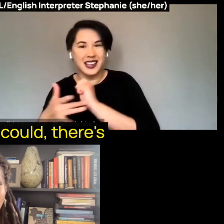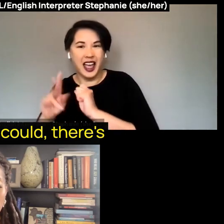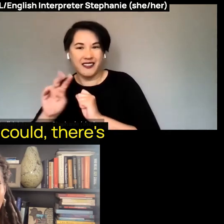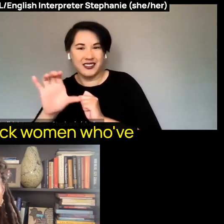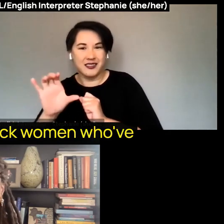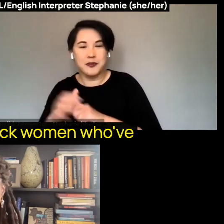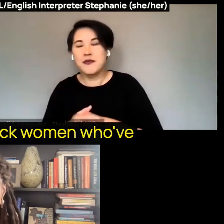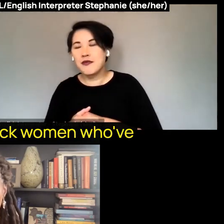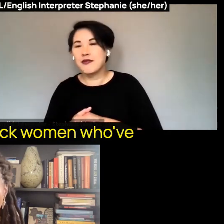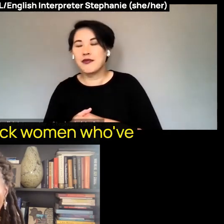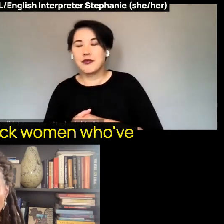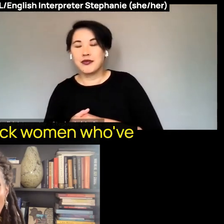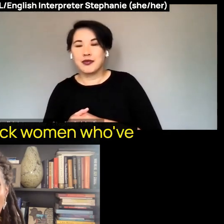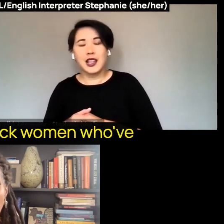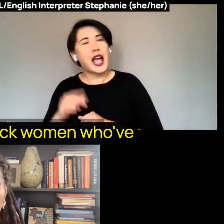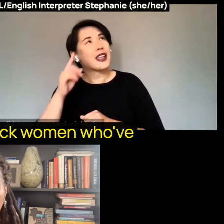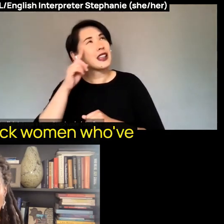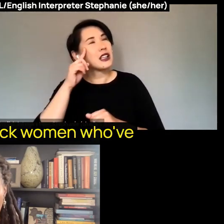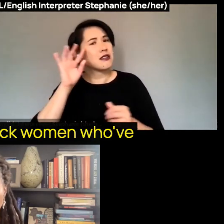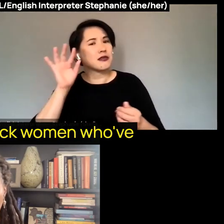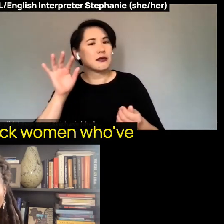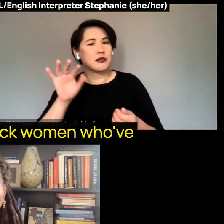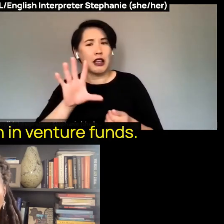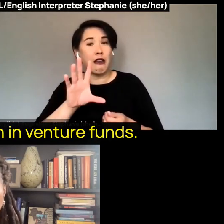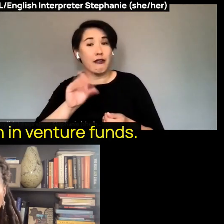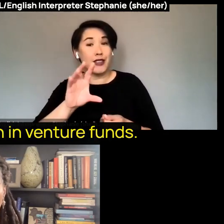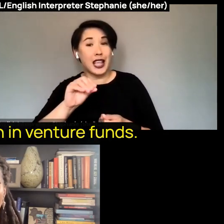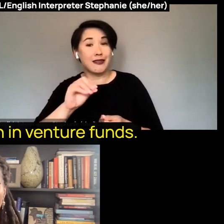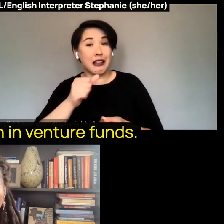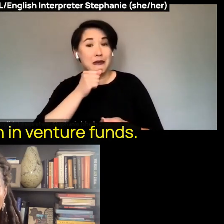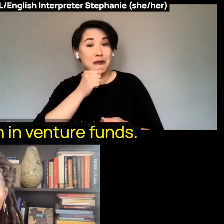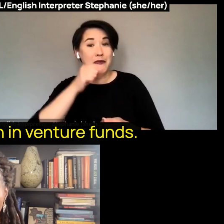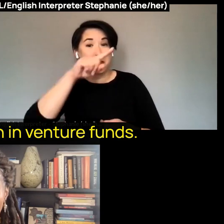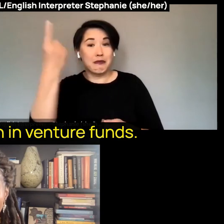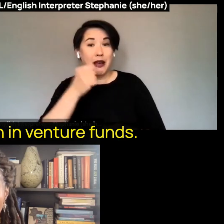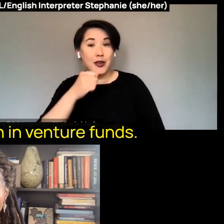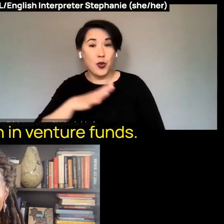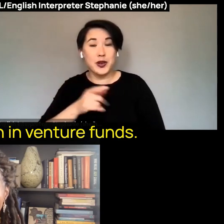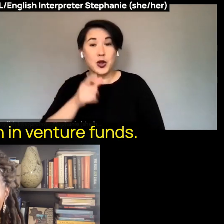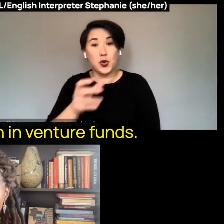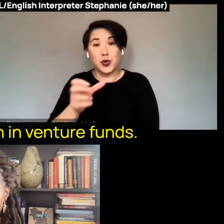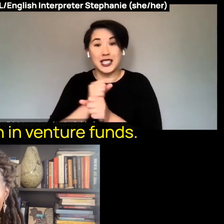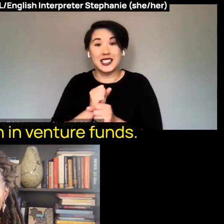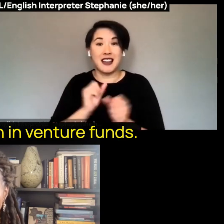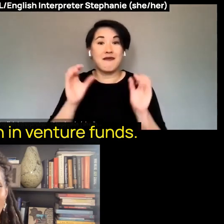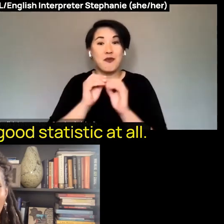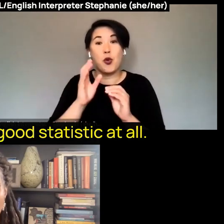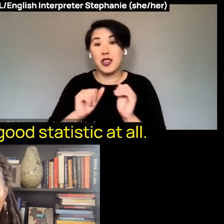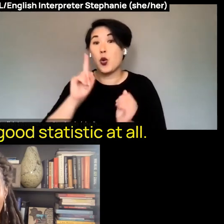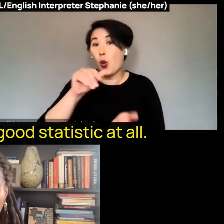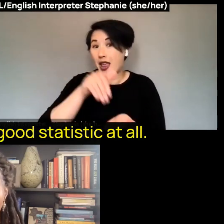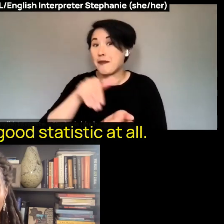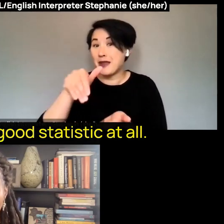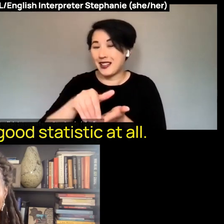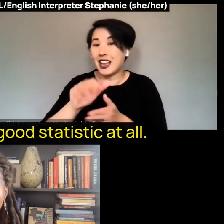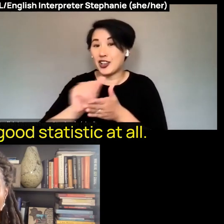could, there's probably about 50 Black women who've received over $1 million in venture funds. That's